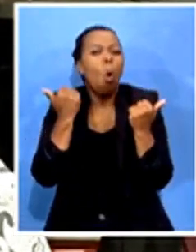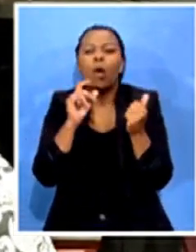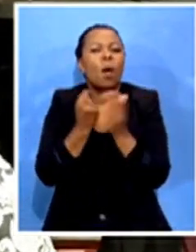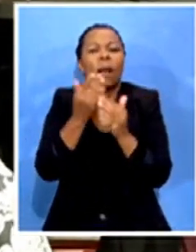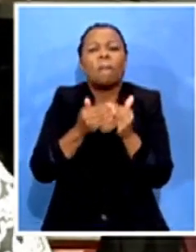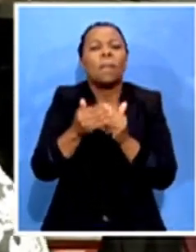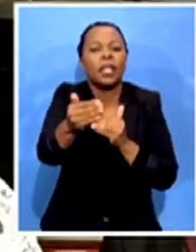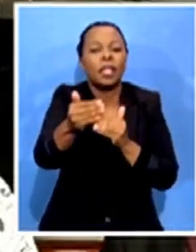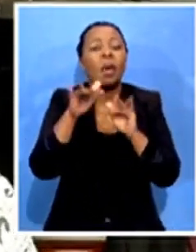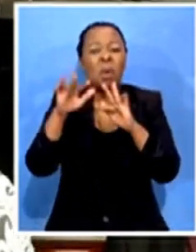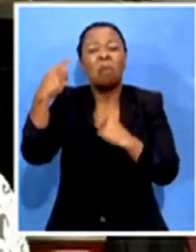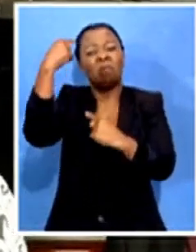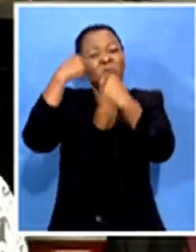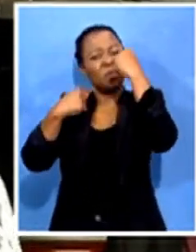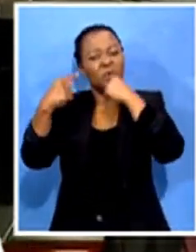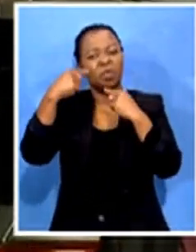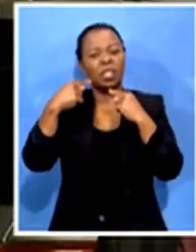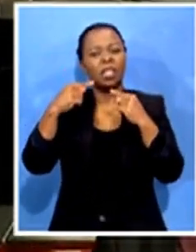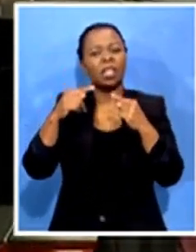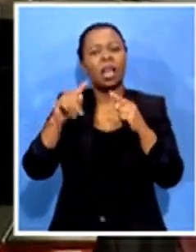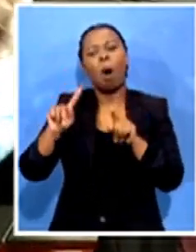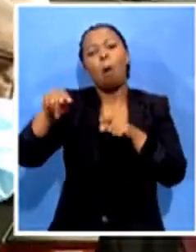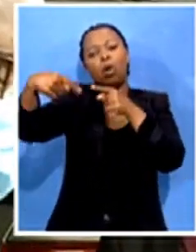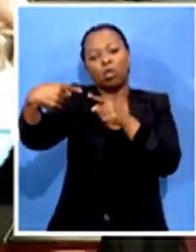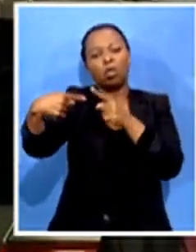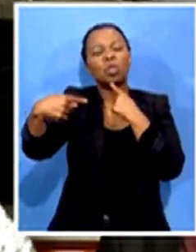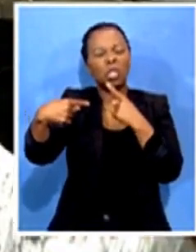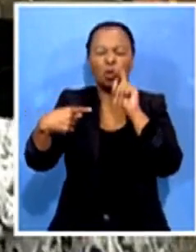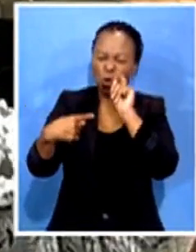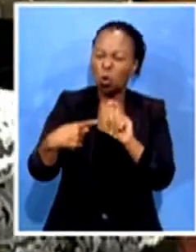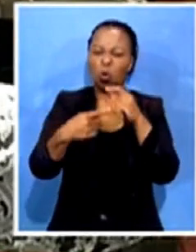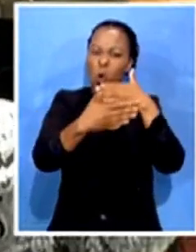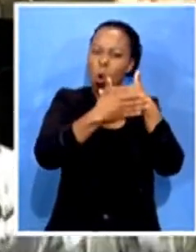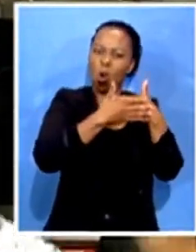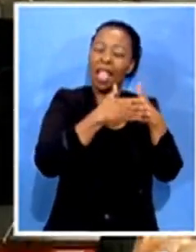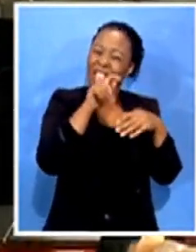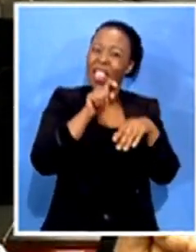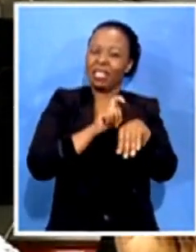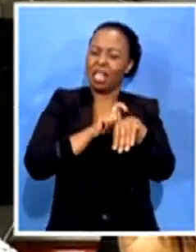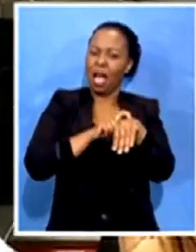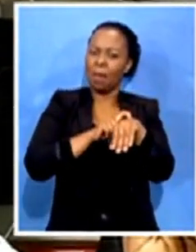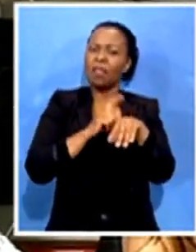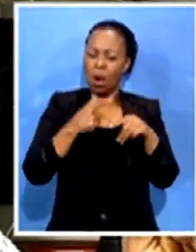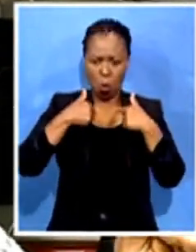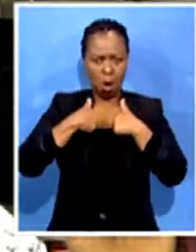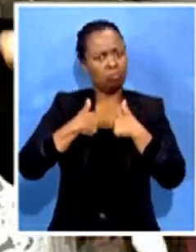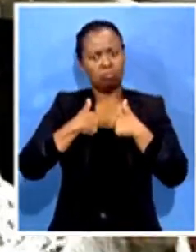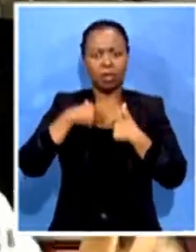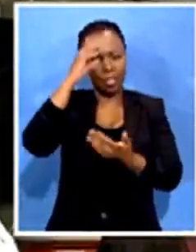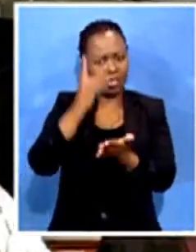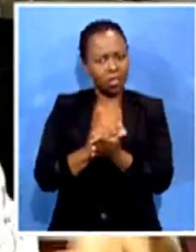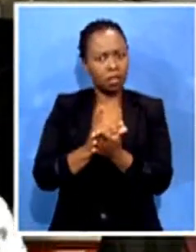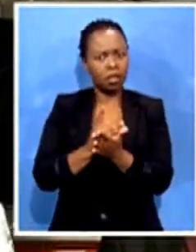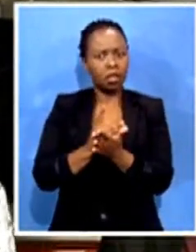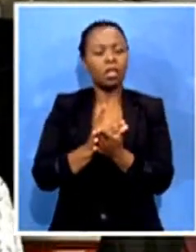opposition, that we should close Nasrec at that time. We took a decision that we rather downscale the numbers than